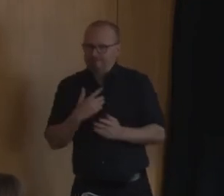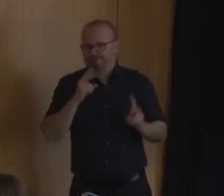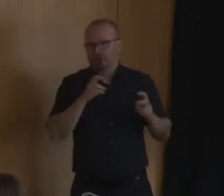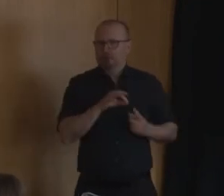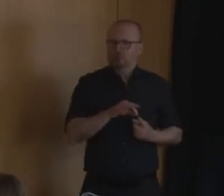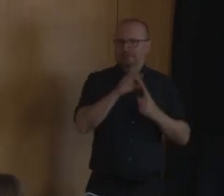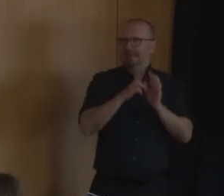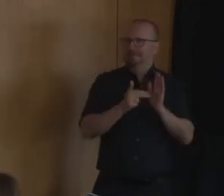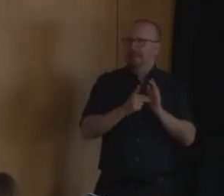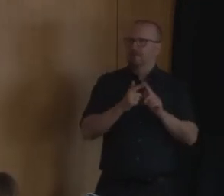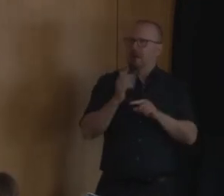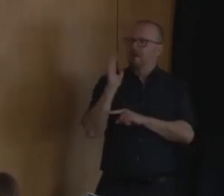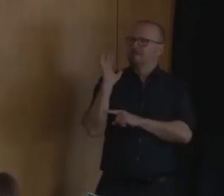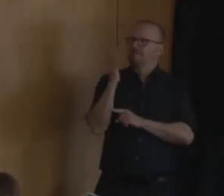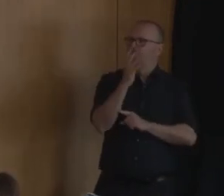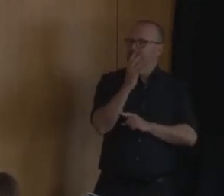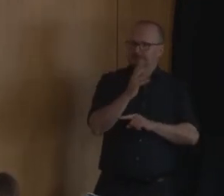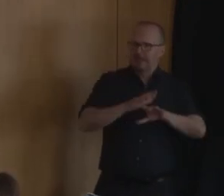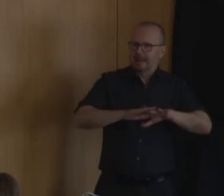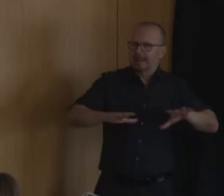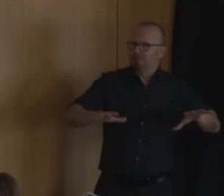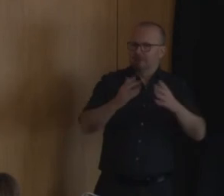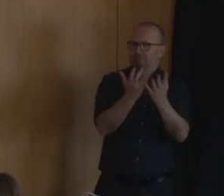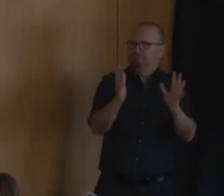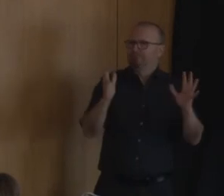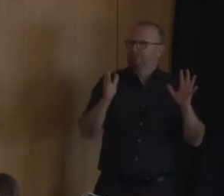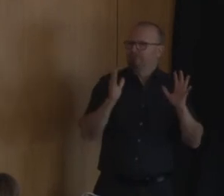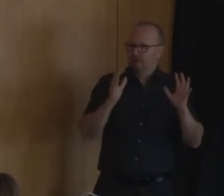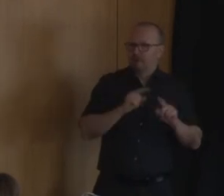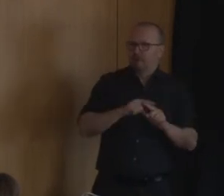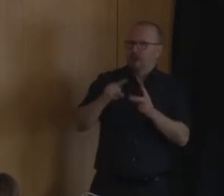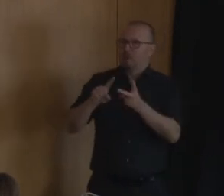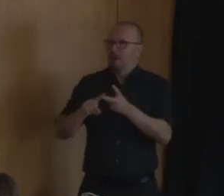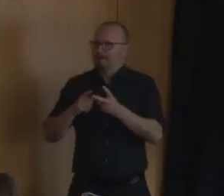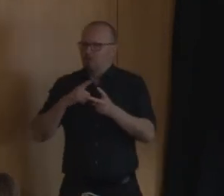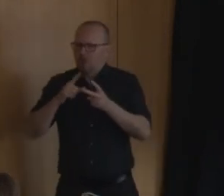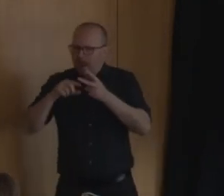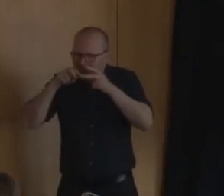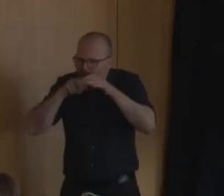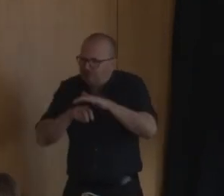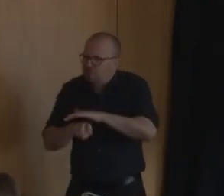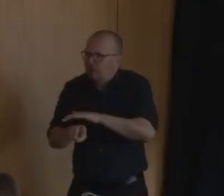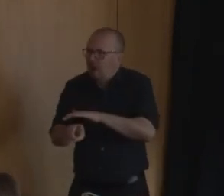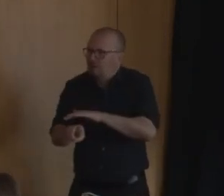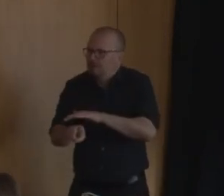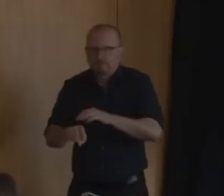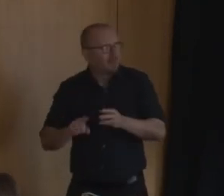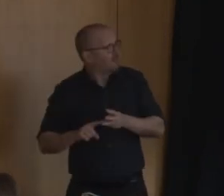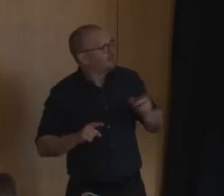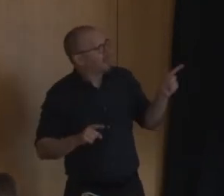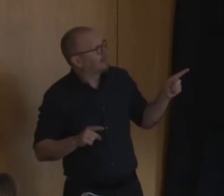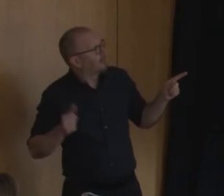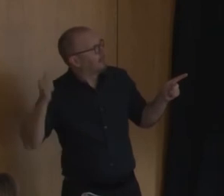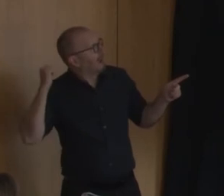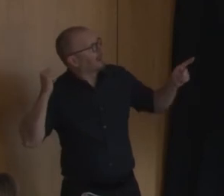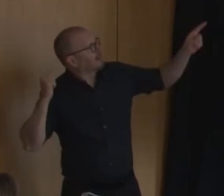clearing, whakarua moko, active land, is more like going underground. And that large-scale projection at the